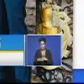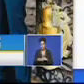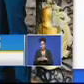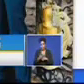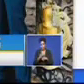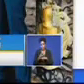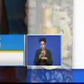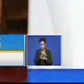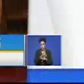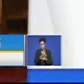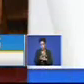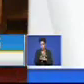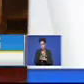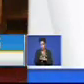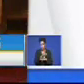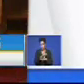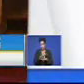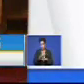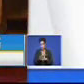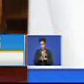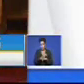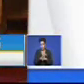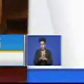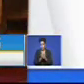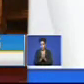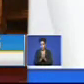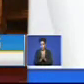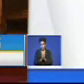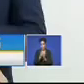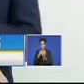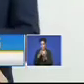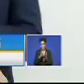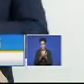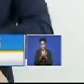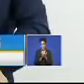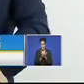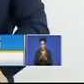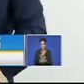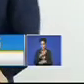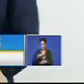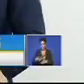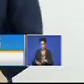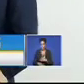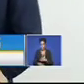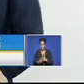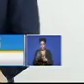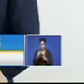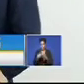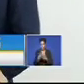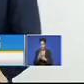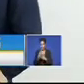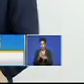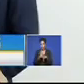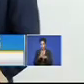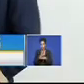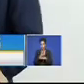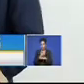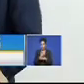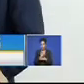statement from the White House. The issue with China came up during one of the early